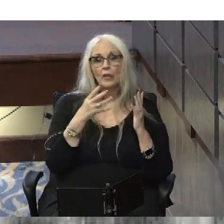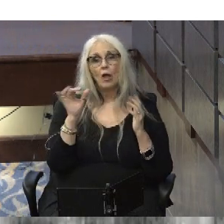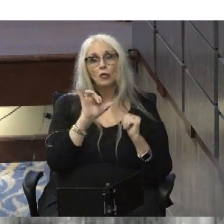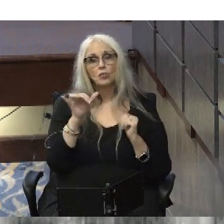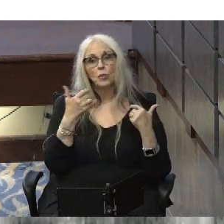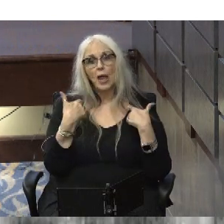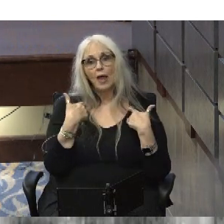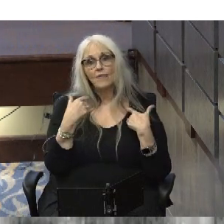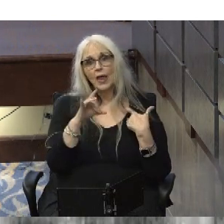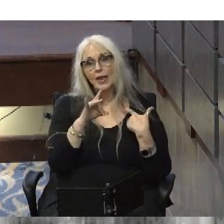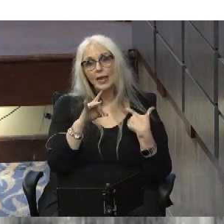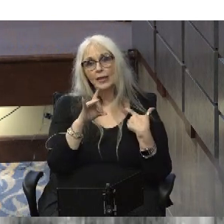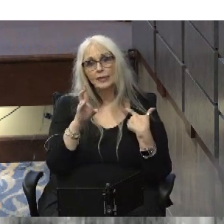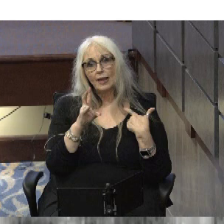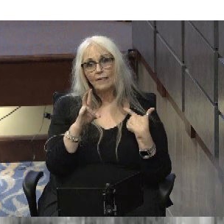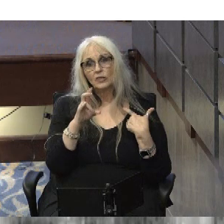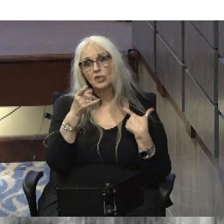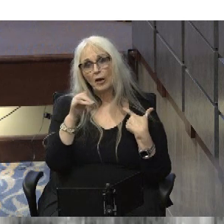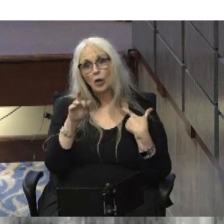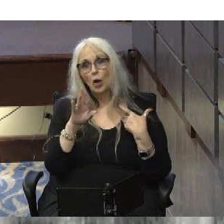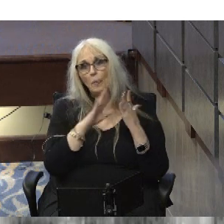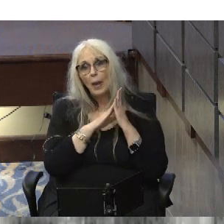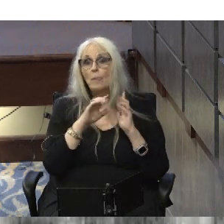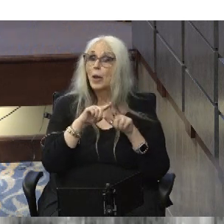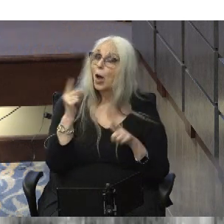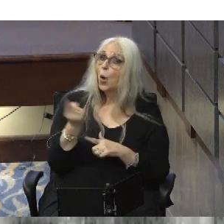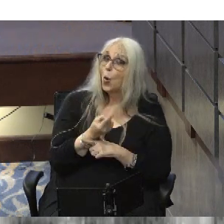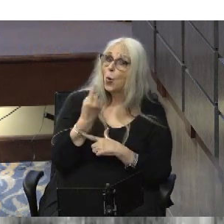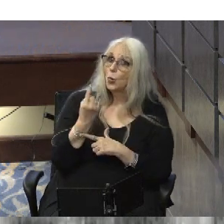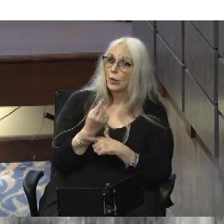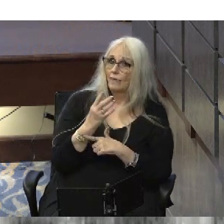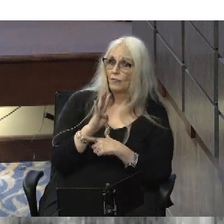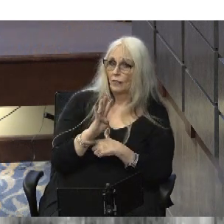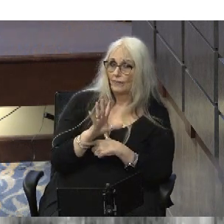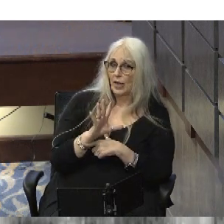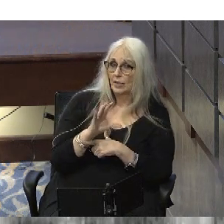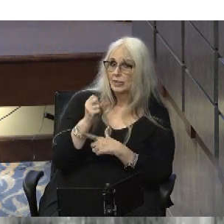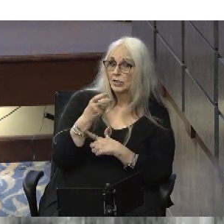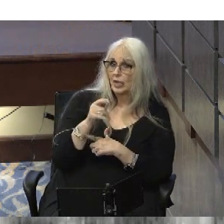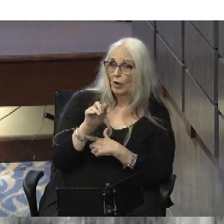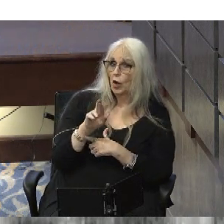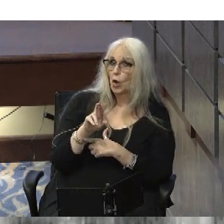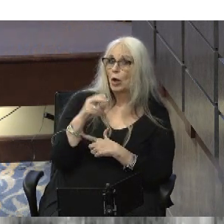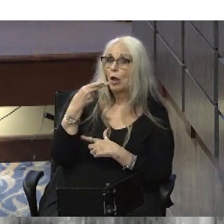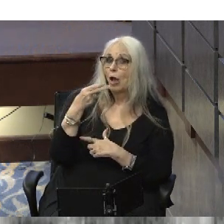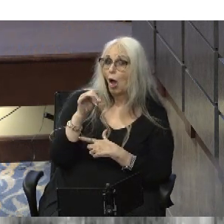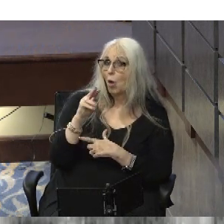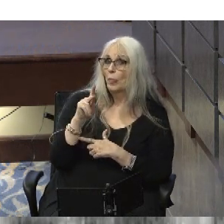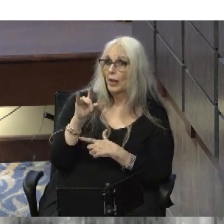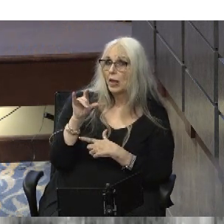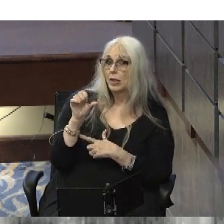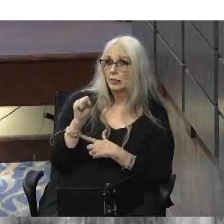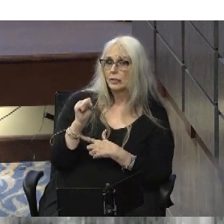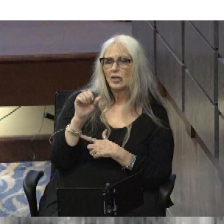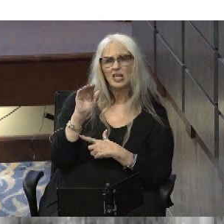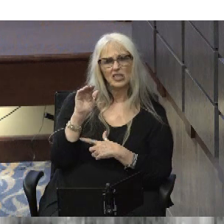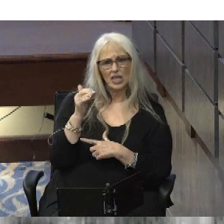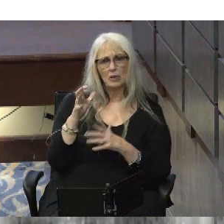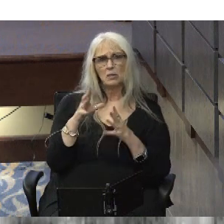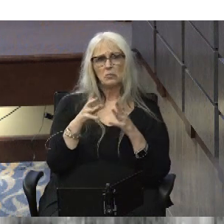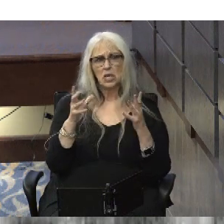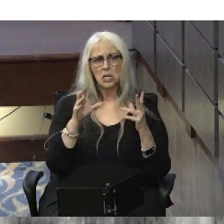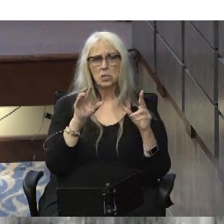87 emergency shelter beds, but only 45 sheltered homeless. So there seems to be a